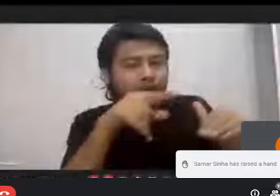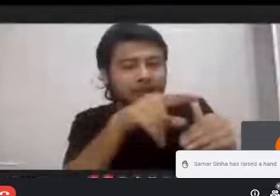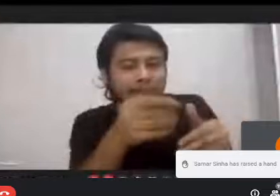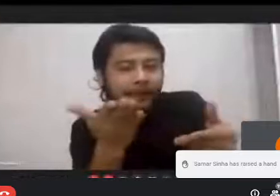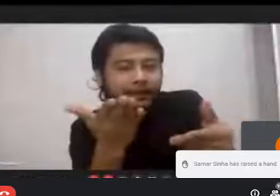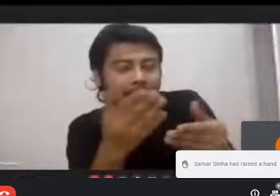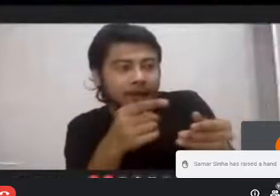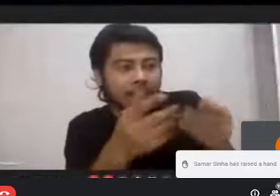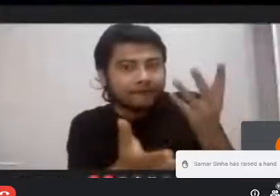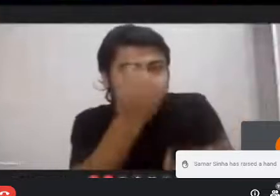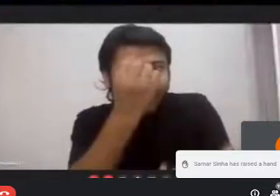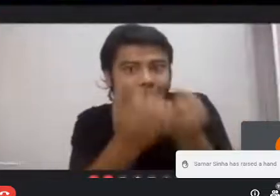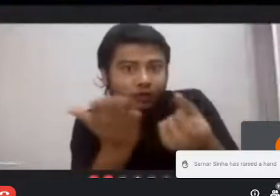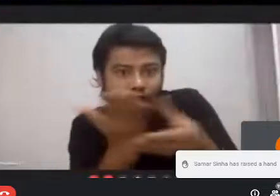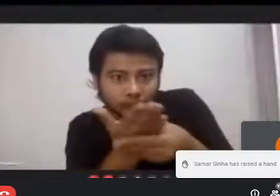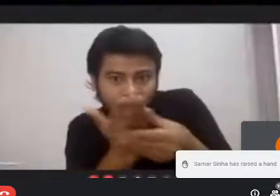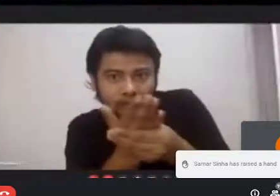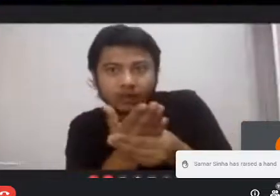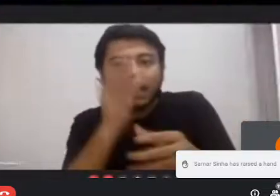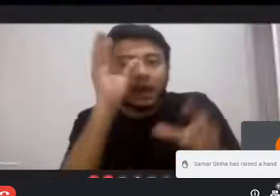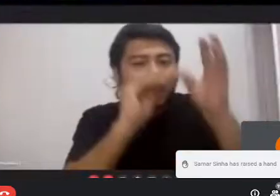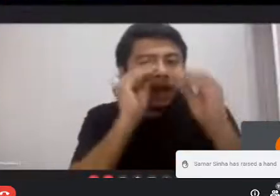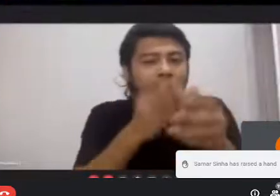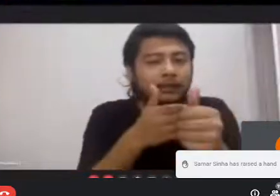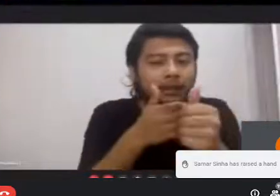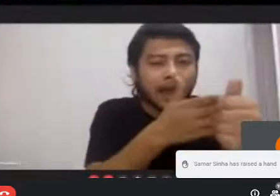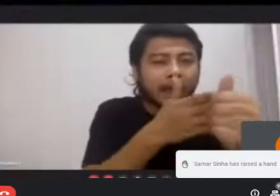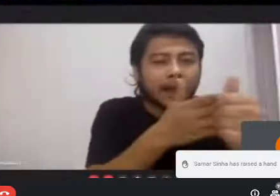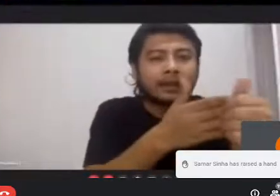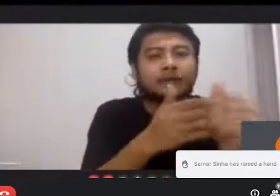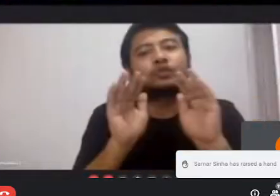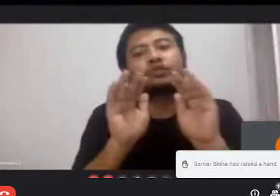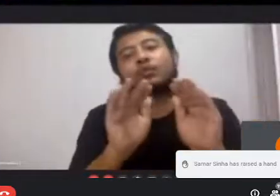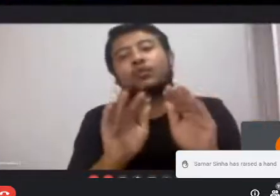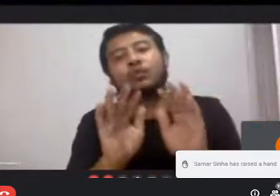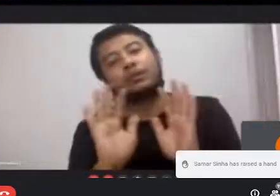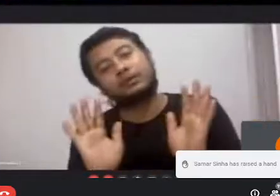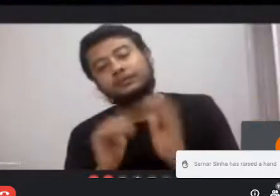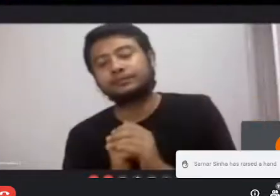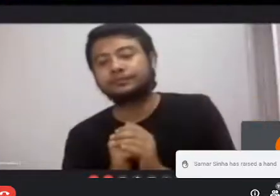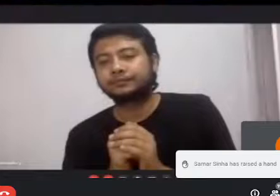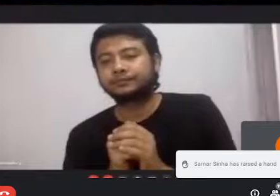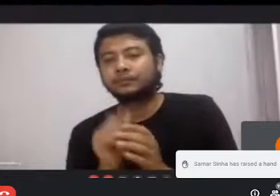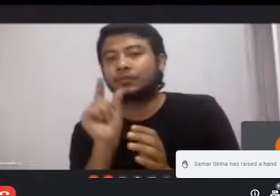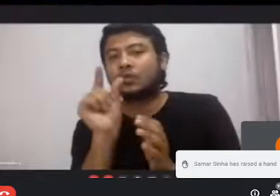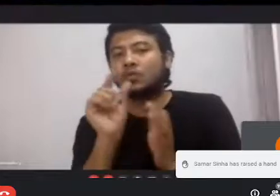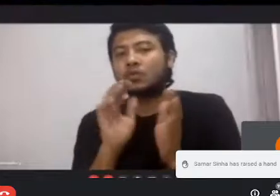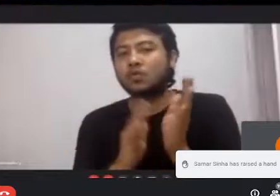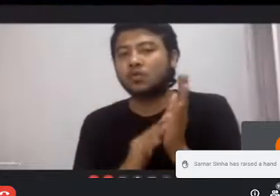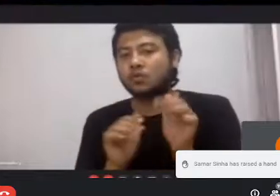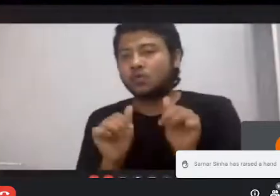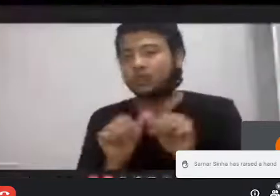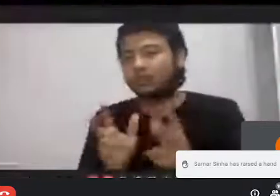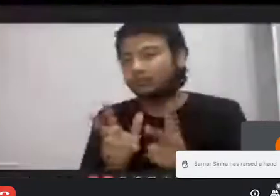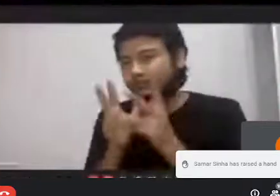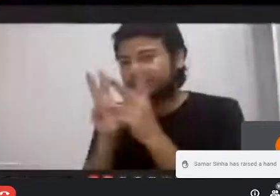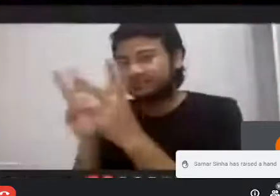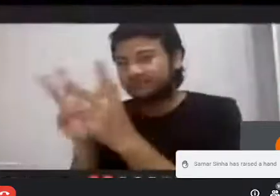Do you think did you observe any learning styles or preferences